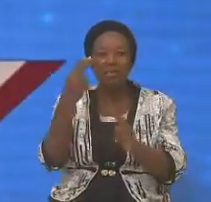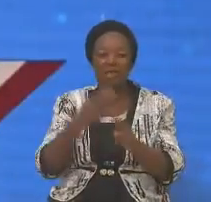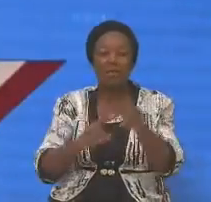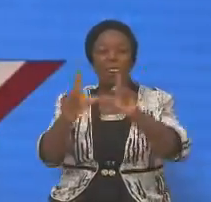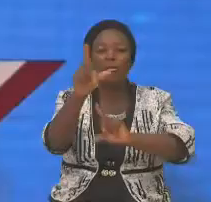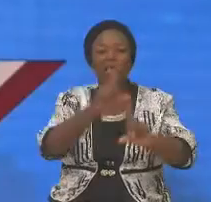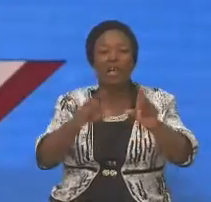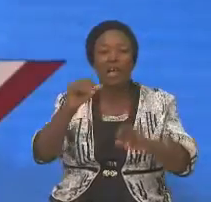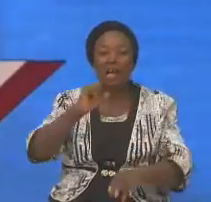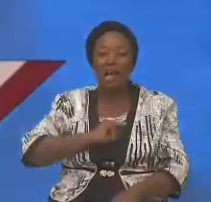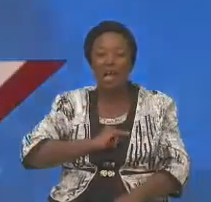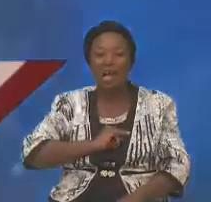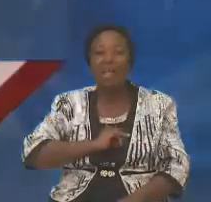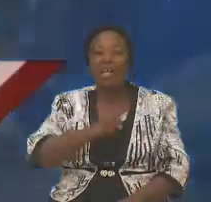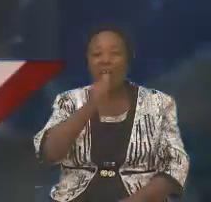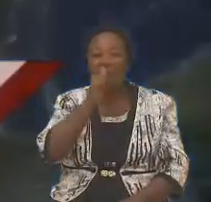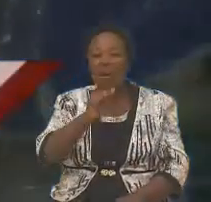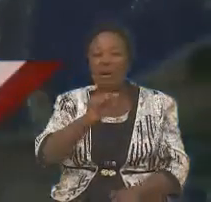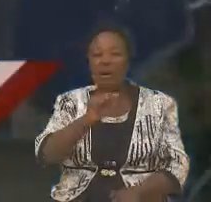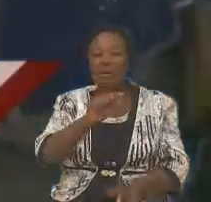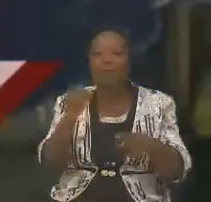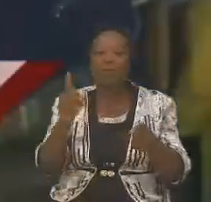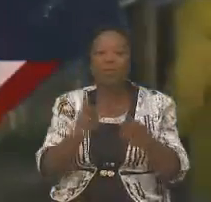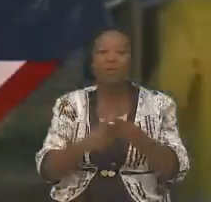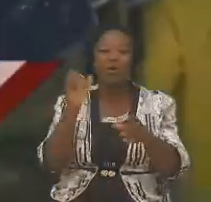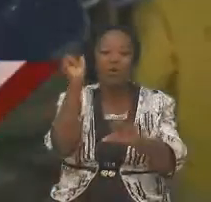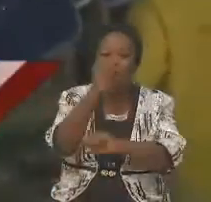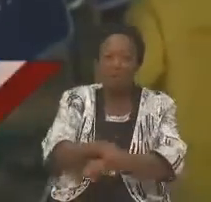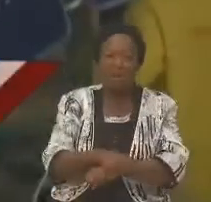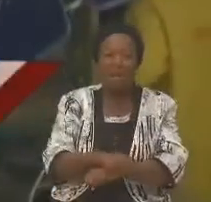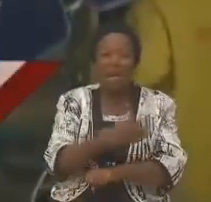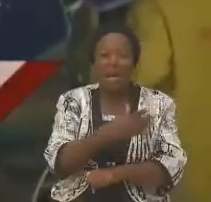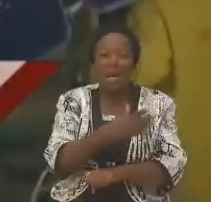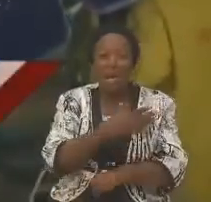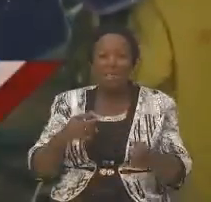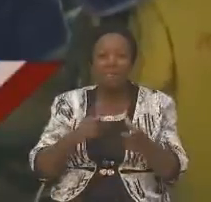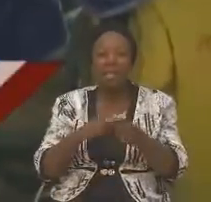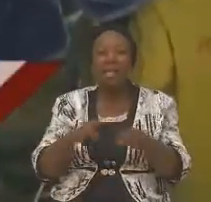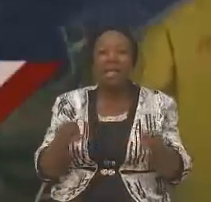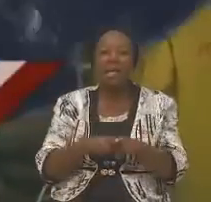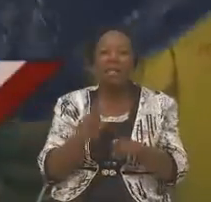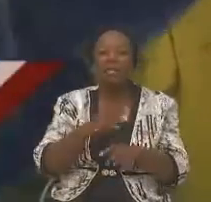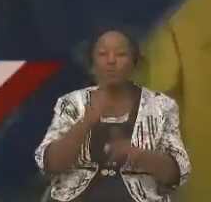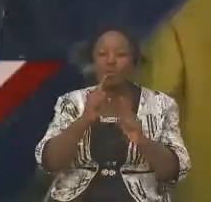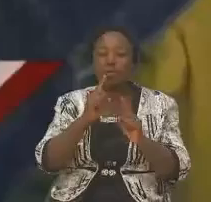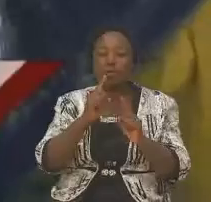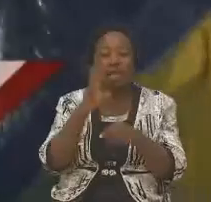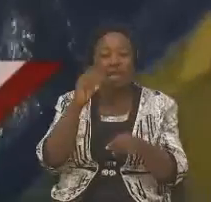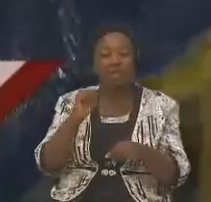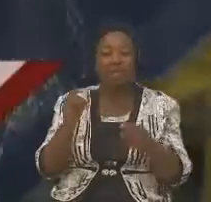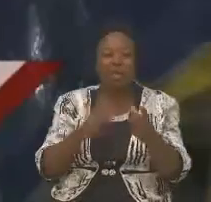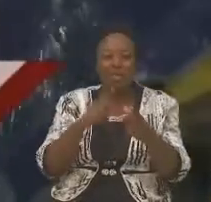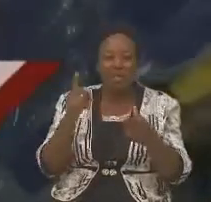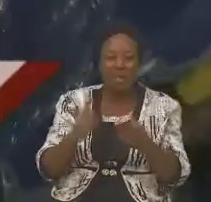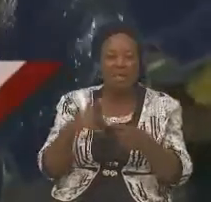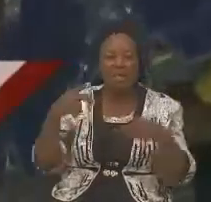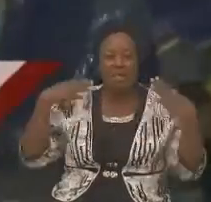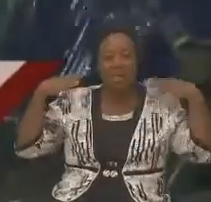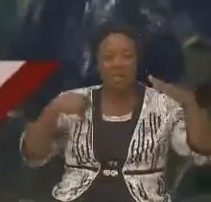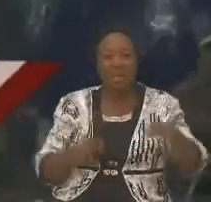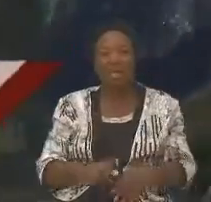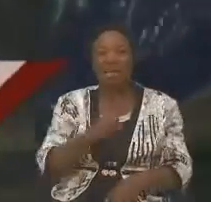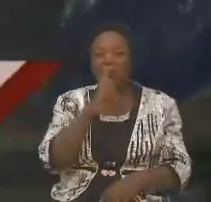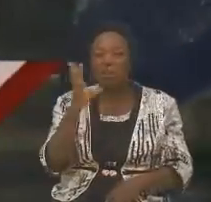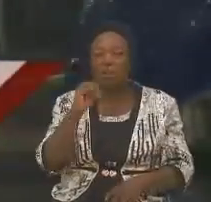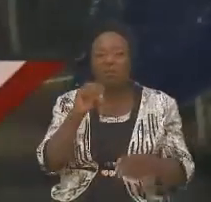to overcome. I am going to overcome. And as you come like Gideon,